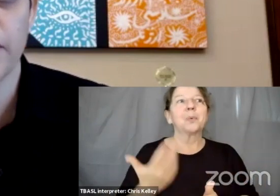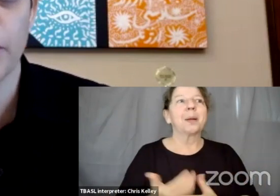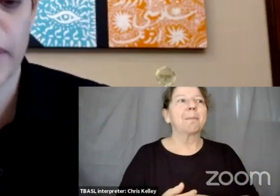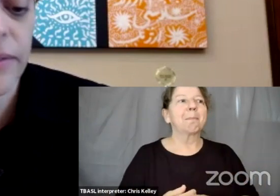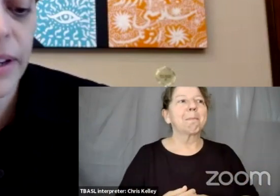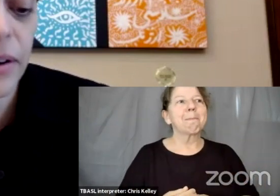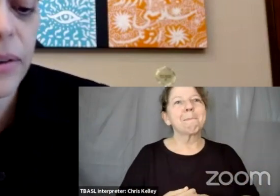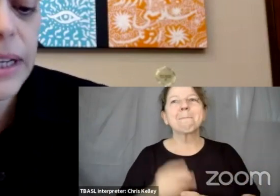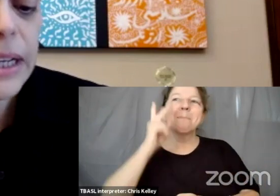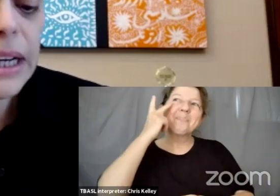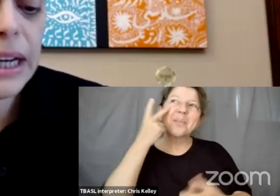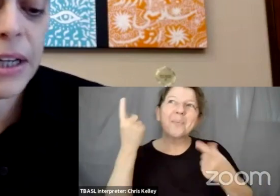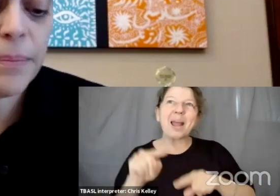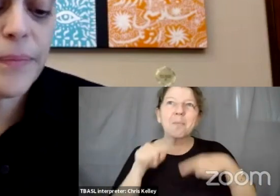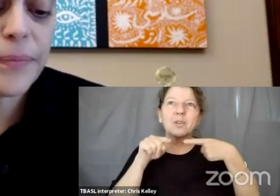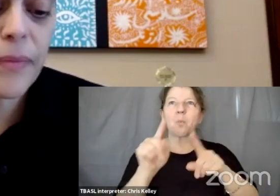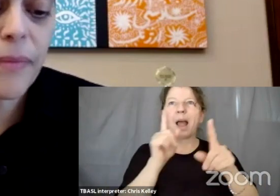after viewing the video.